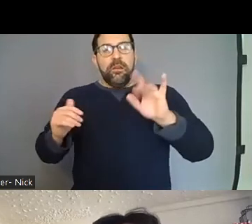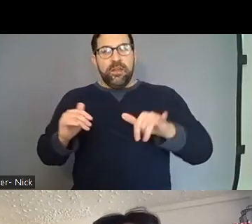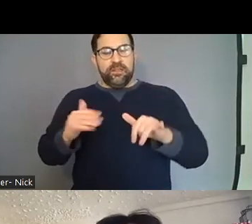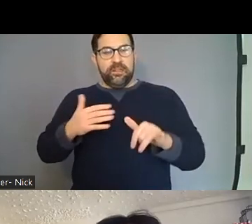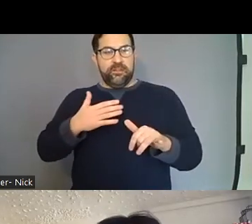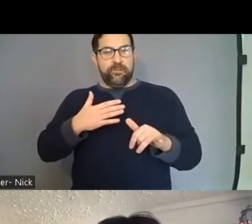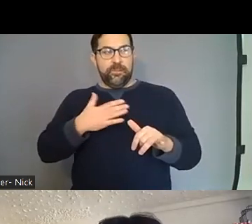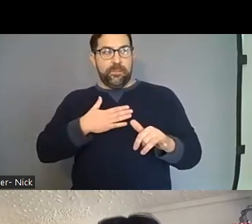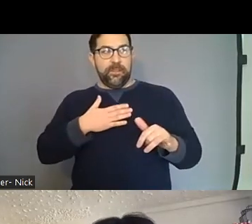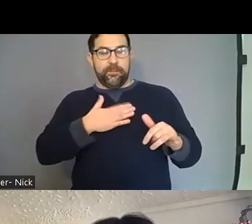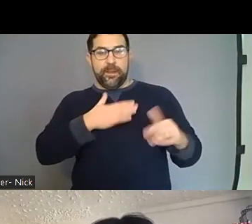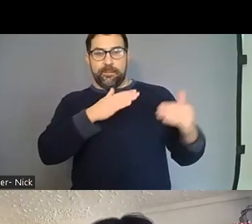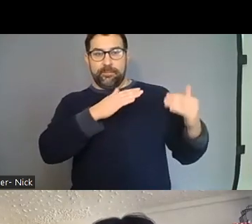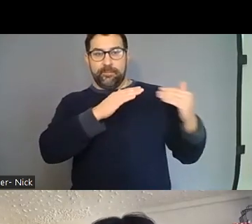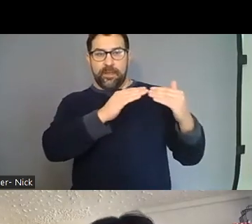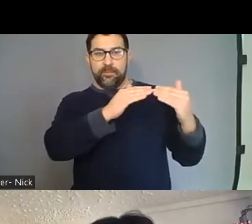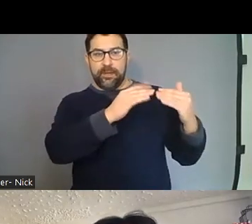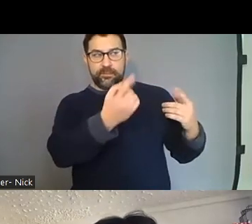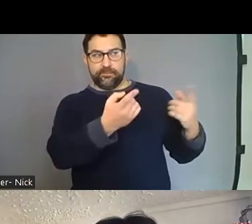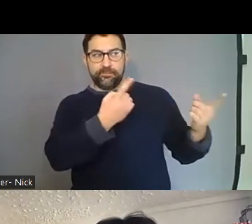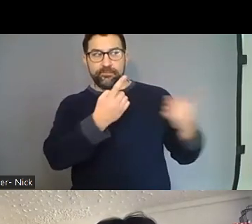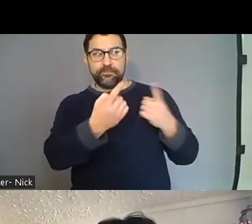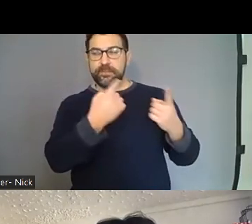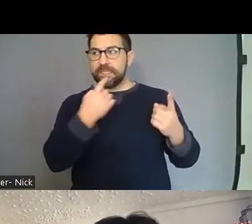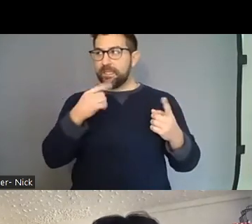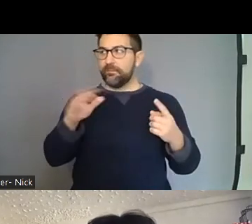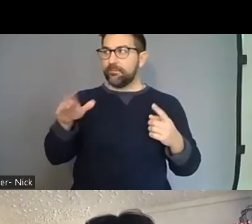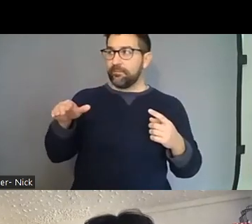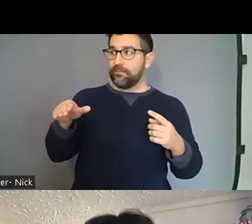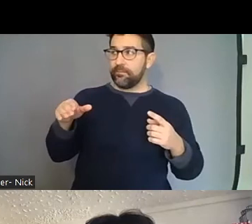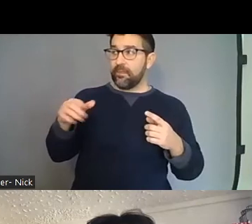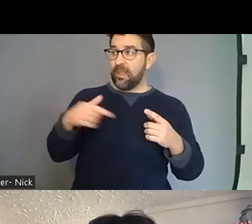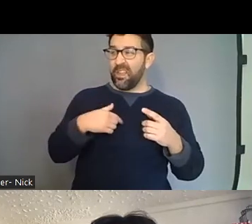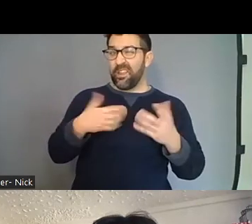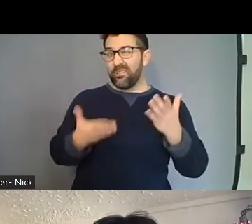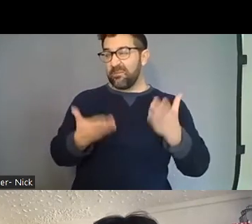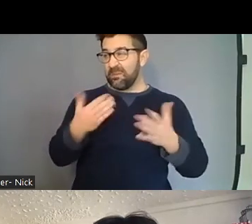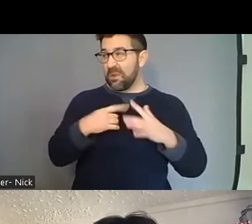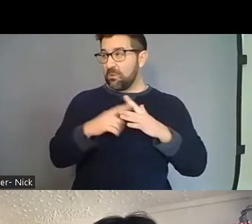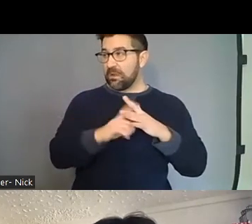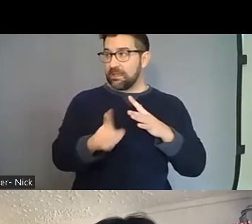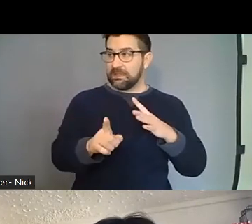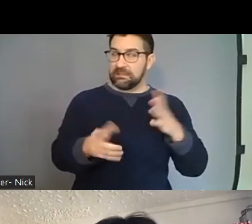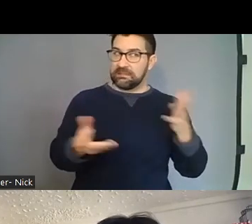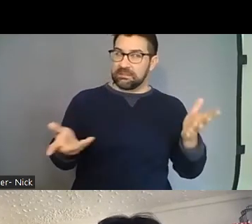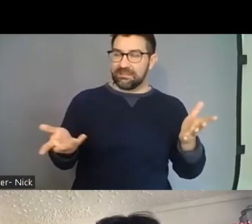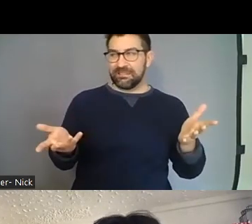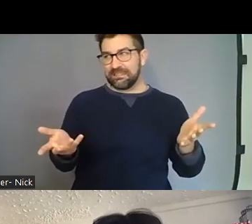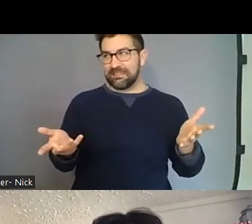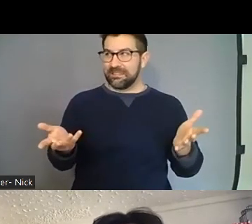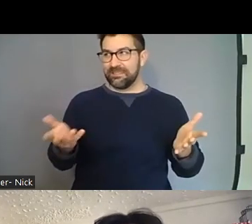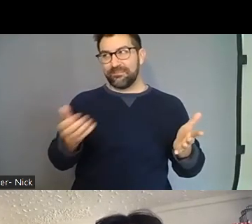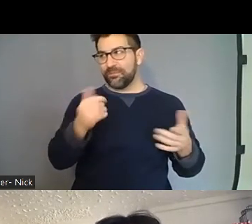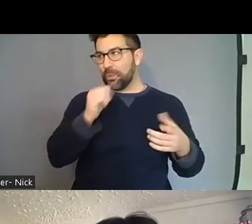my peers came to me and told me like, oh, like I would walk out, but come on, like it's probably not gonna